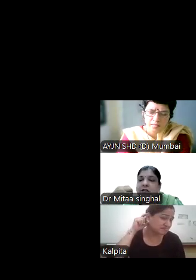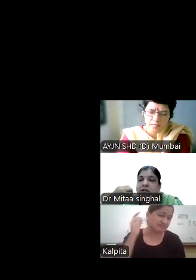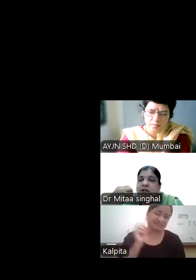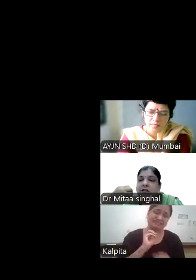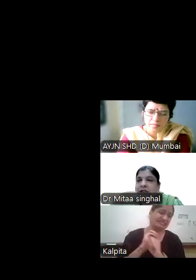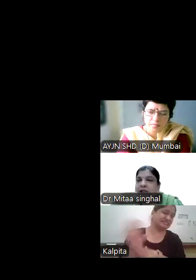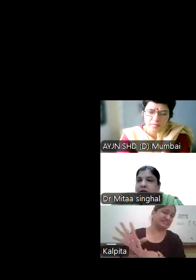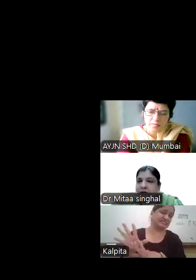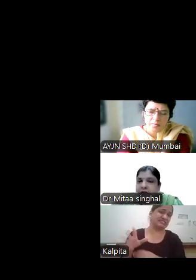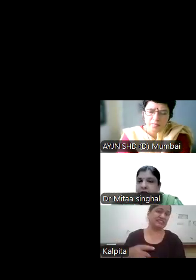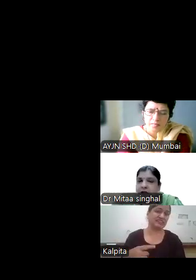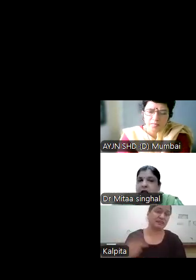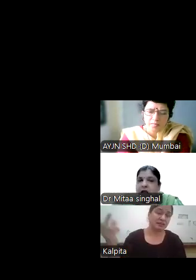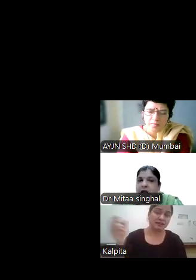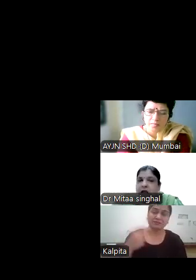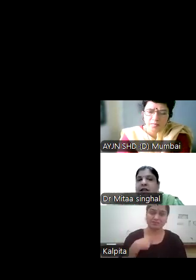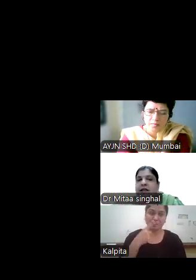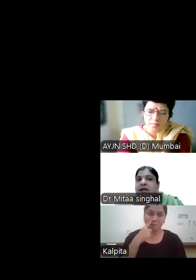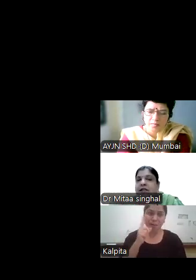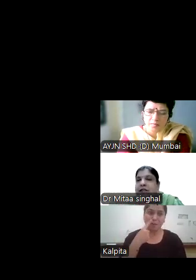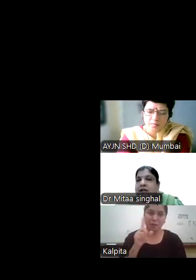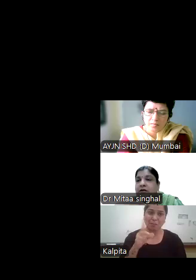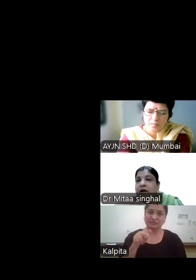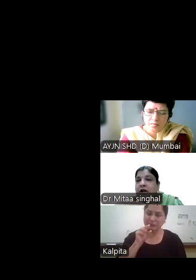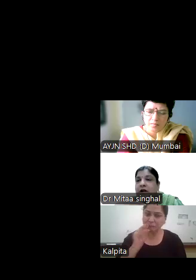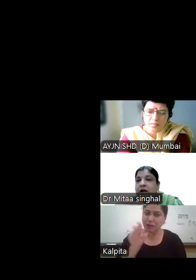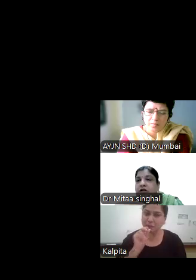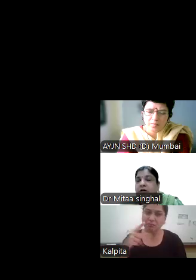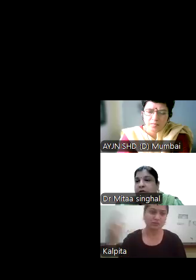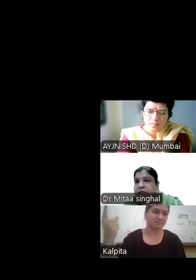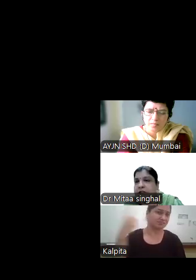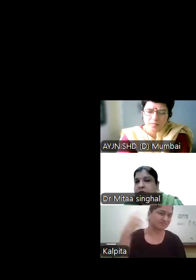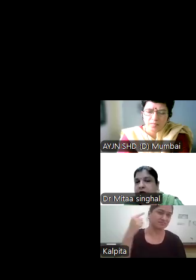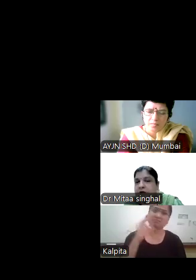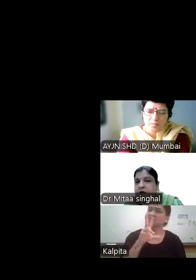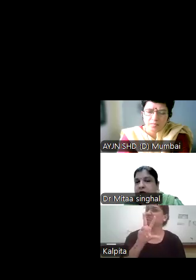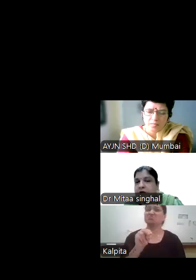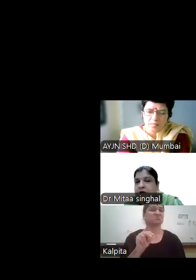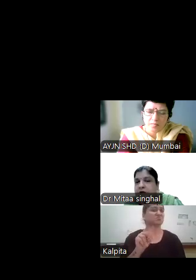listening to what we are saying, hearing deficit can also affect the speech and the sensory function of